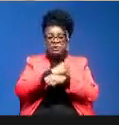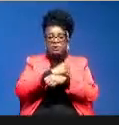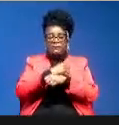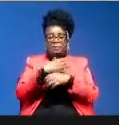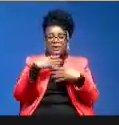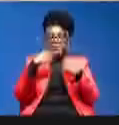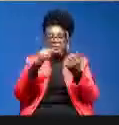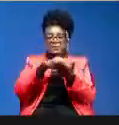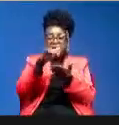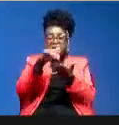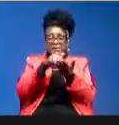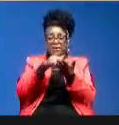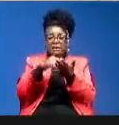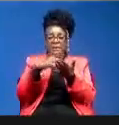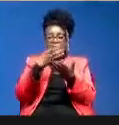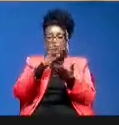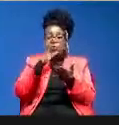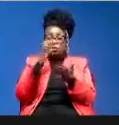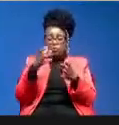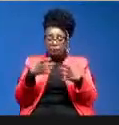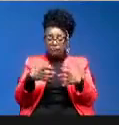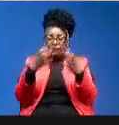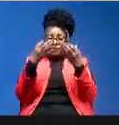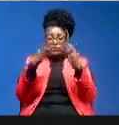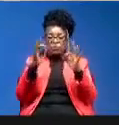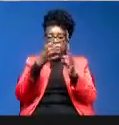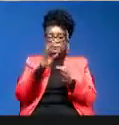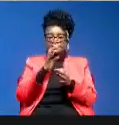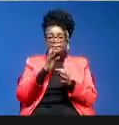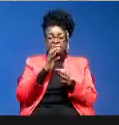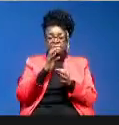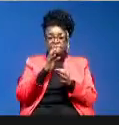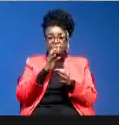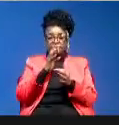health centers, and boreholes for fresh water.